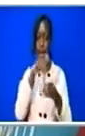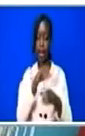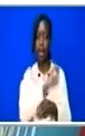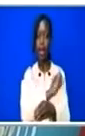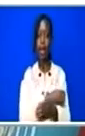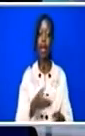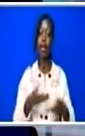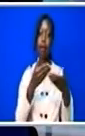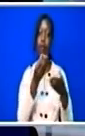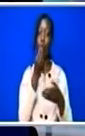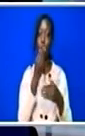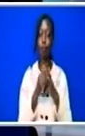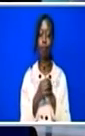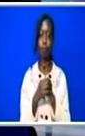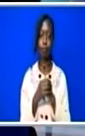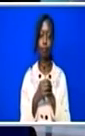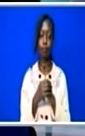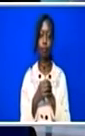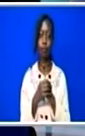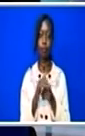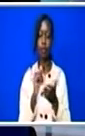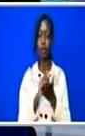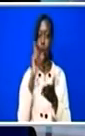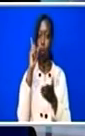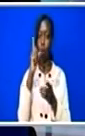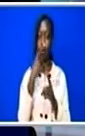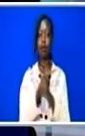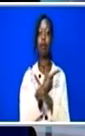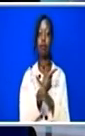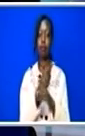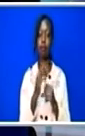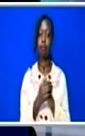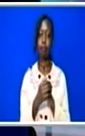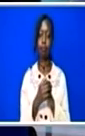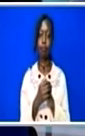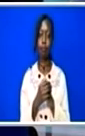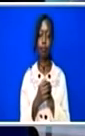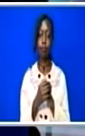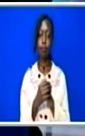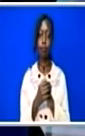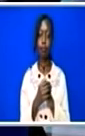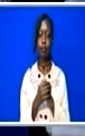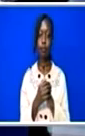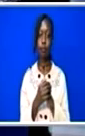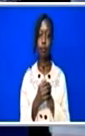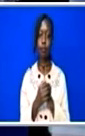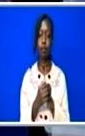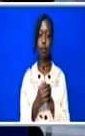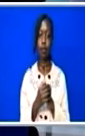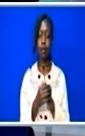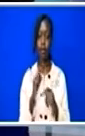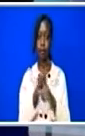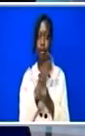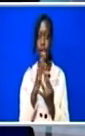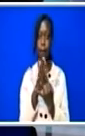than in carbohydrates. Yeah. Good. That's one Then- distinguishing factor of that is one distinguishing factor Of a bit lipids. of lipids and carbohydrates, in